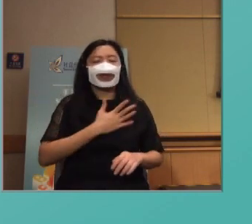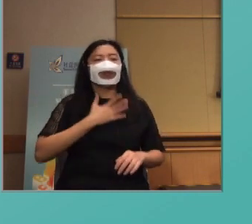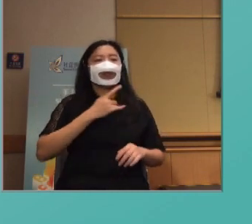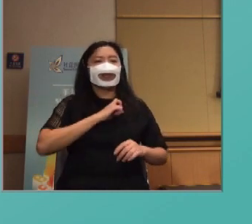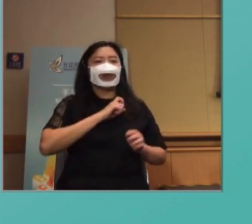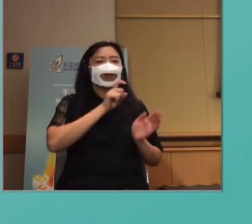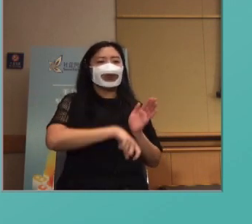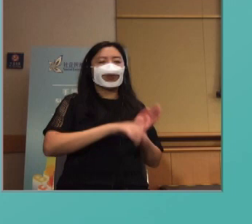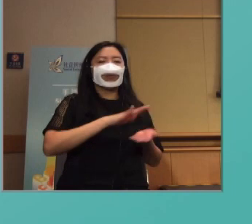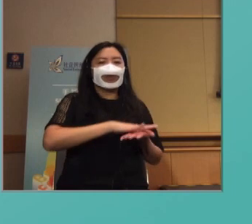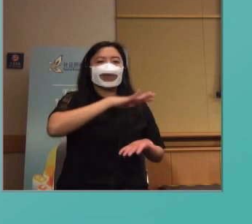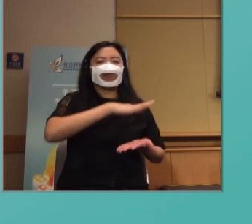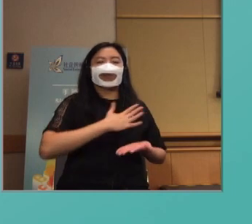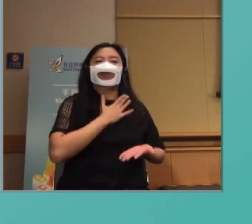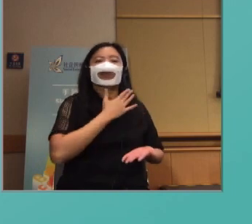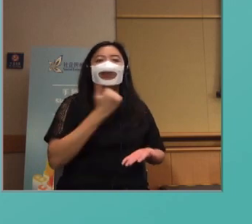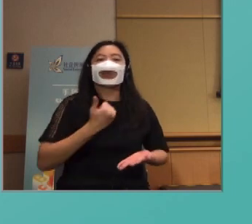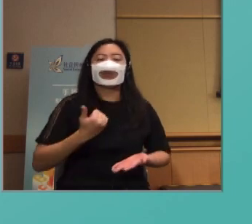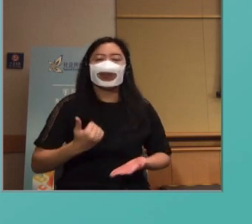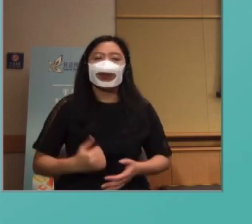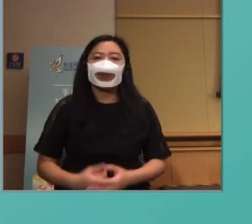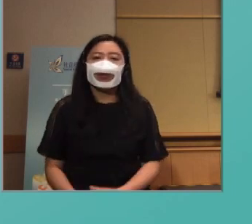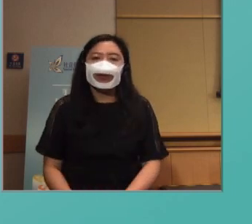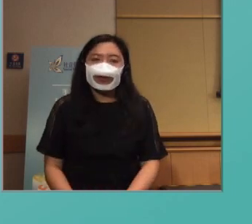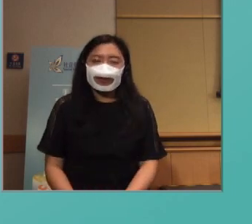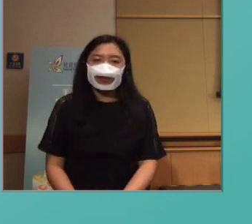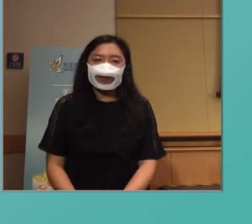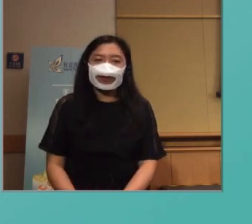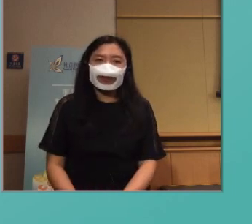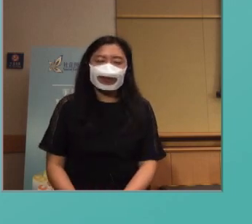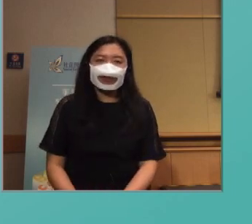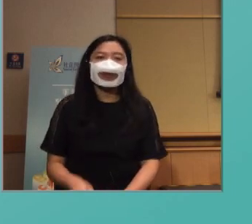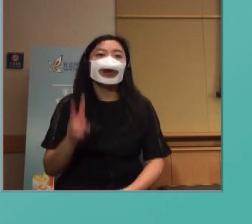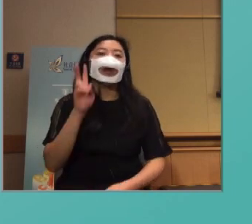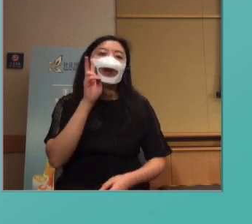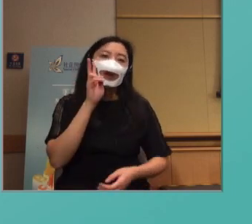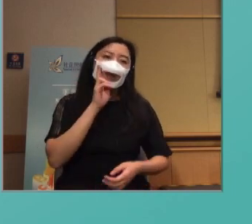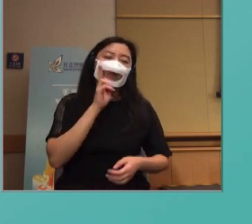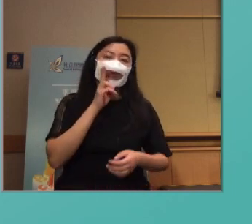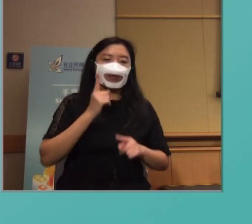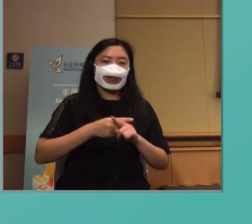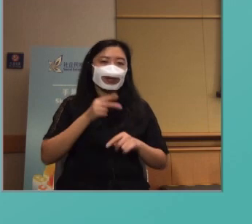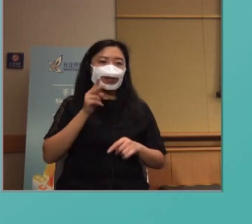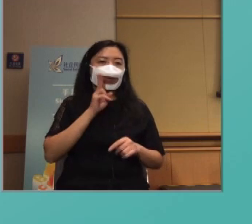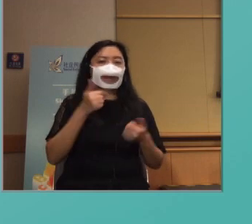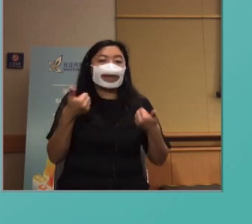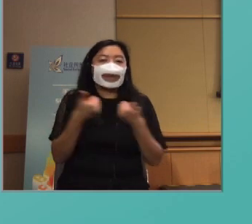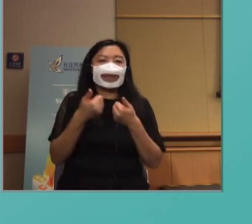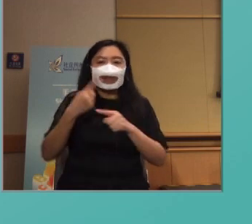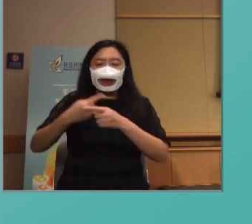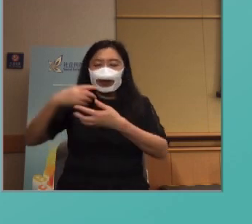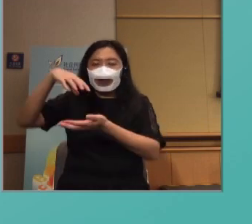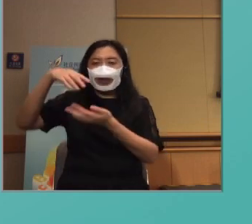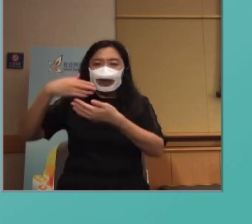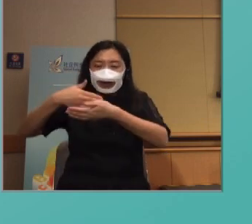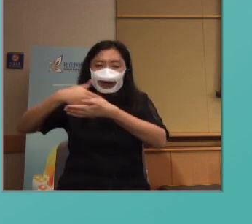that we can own our physical property and our physical rights, you could say. And non-fungible tokens represents that for digital assets. And the reason